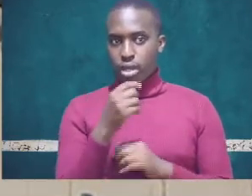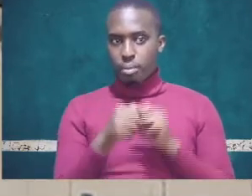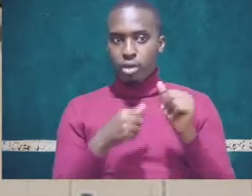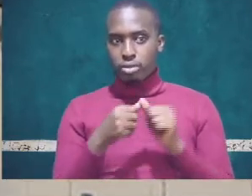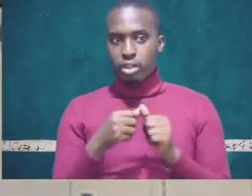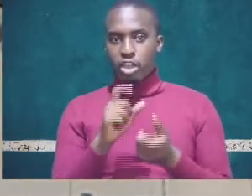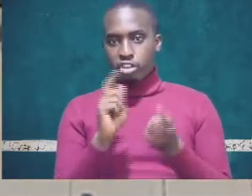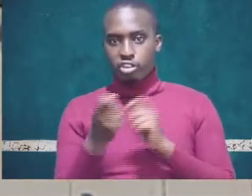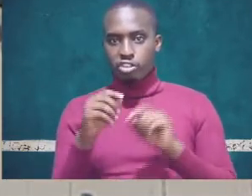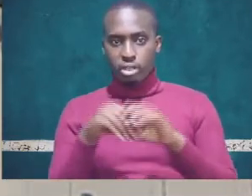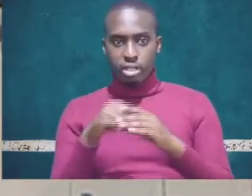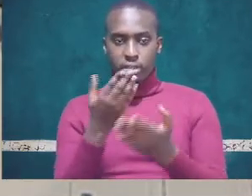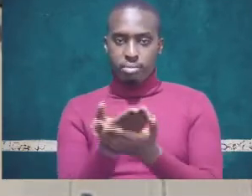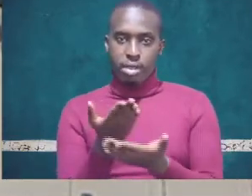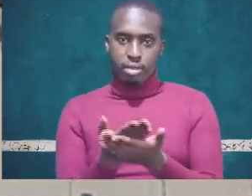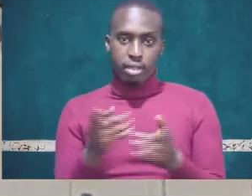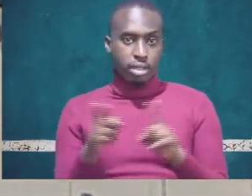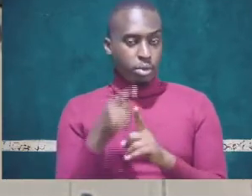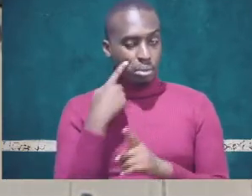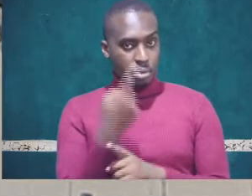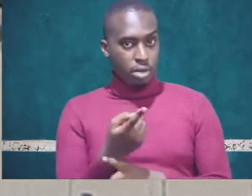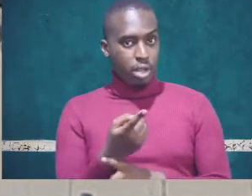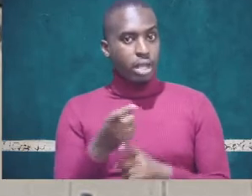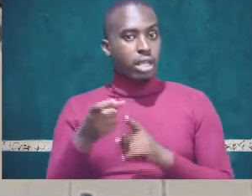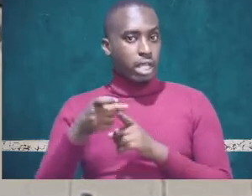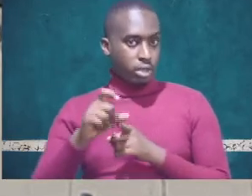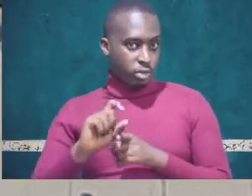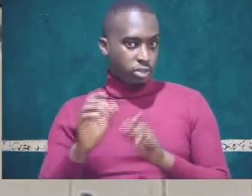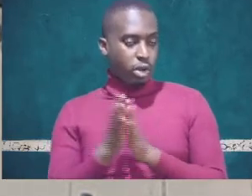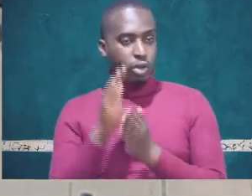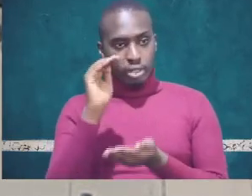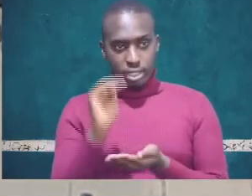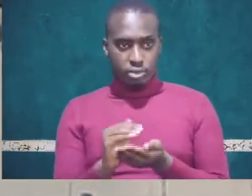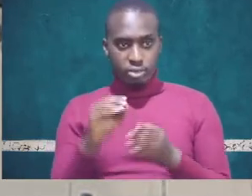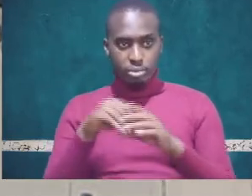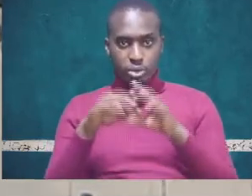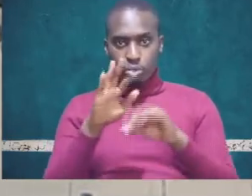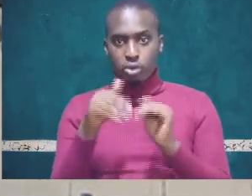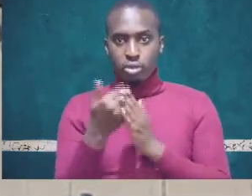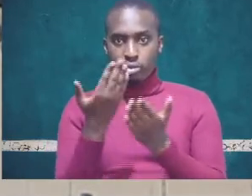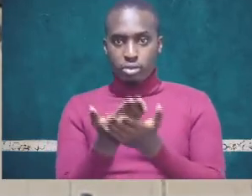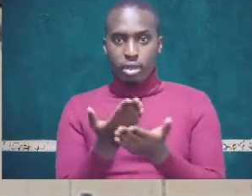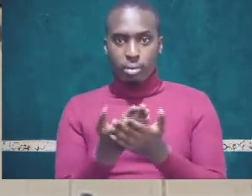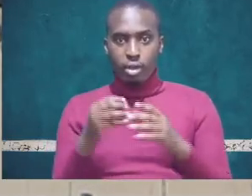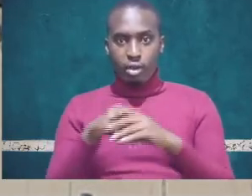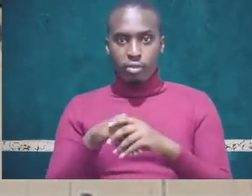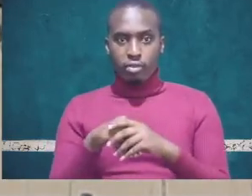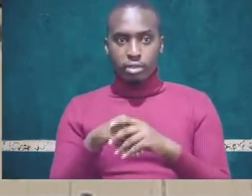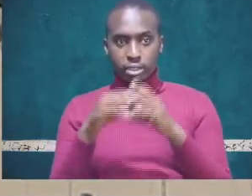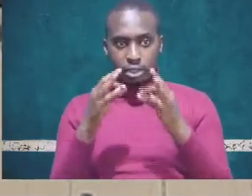change in demand. A change in demand, as you can see, it is an increase or a decrease in the quantity demanded of a commodity